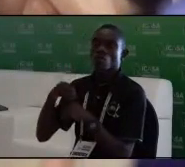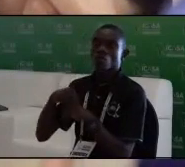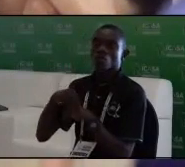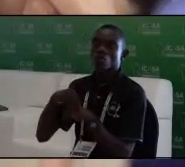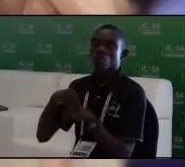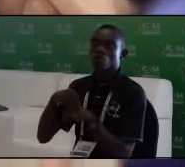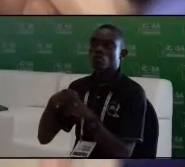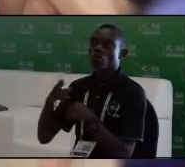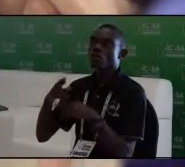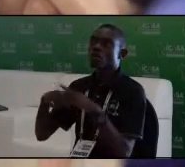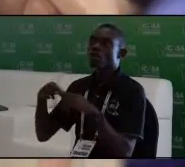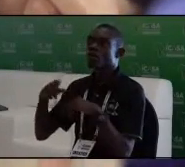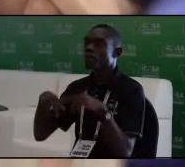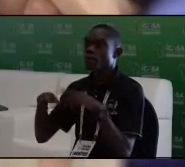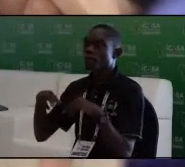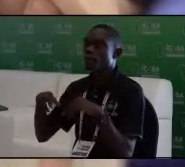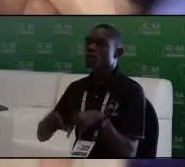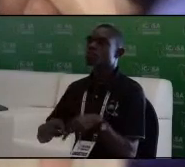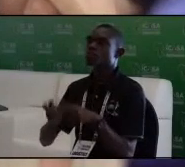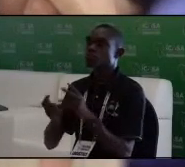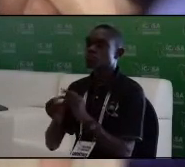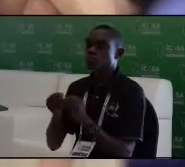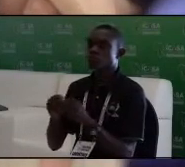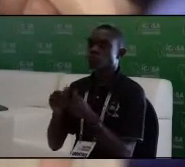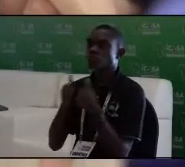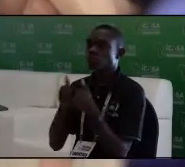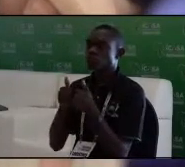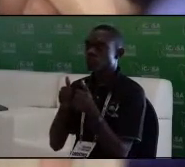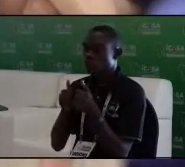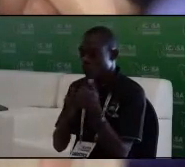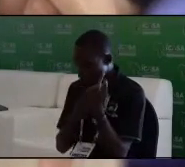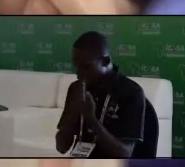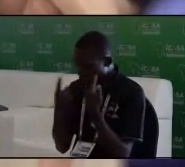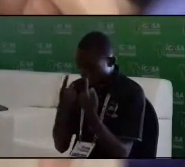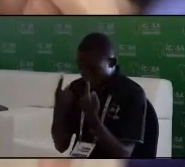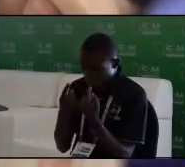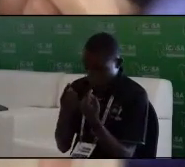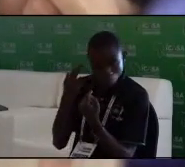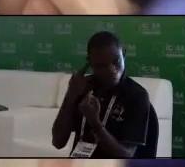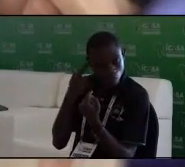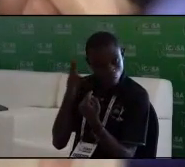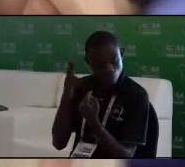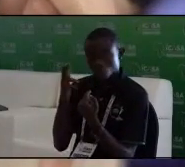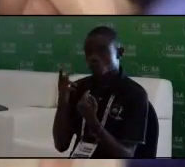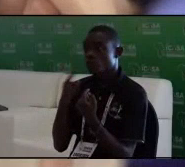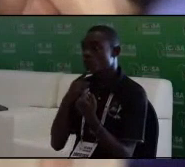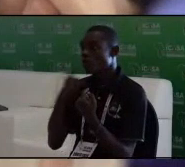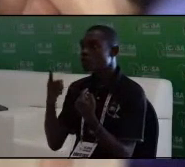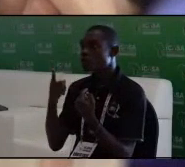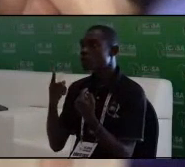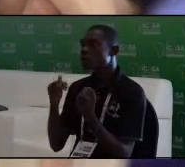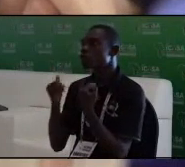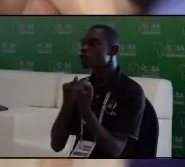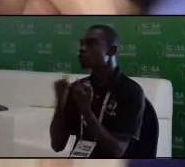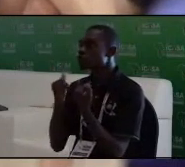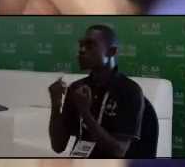on research and implementation on HIV self-testing. And I think the panelists that are on this panel will speak about their experience